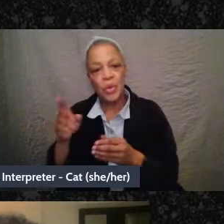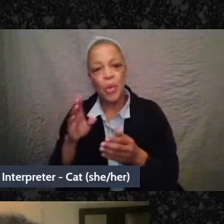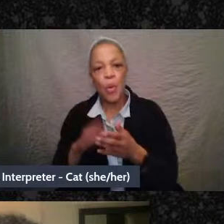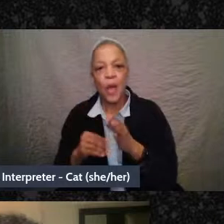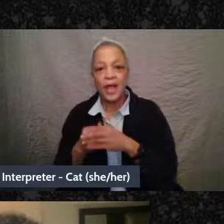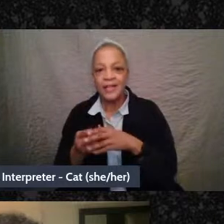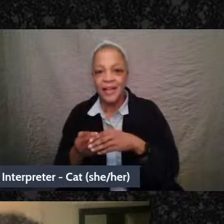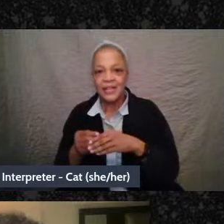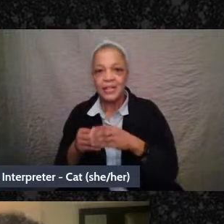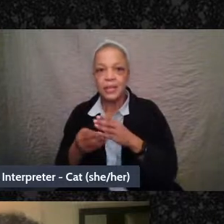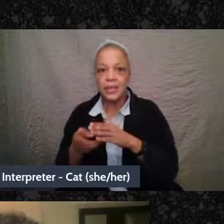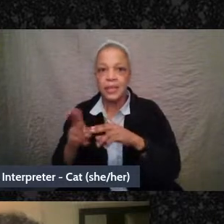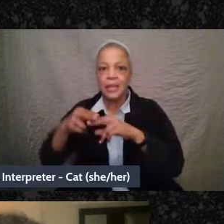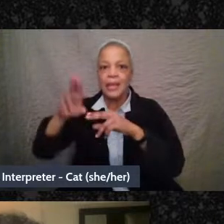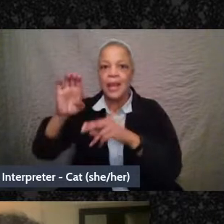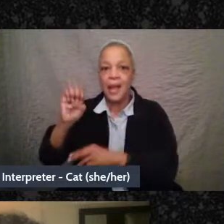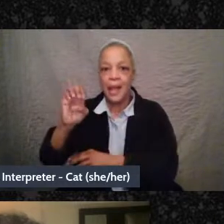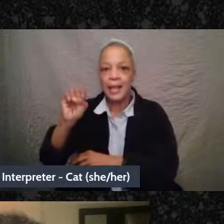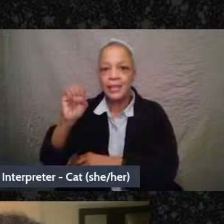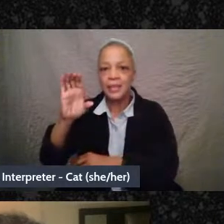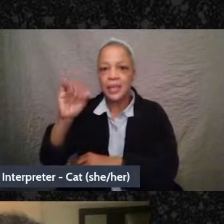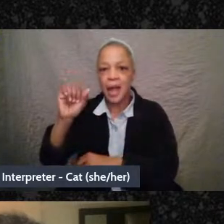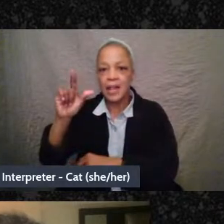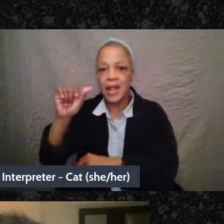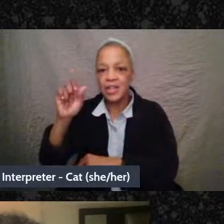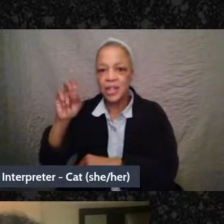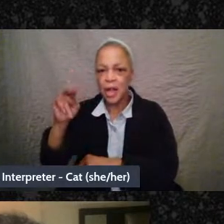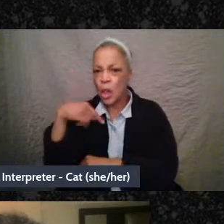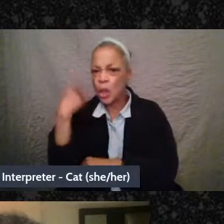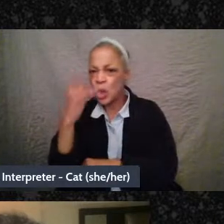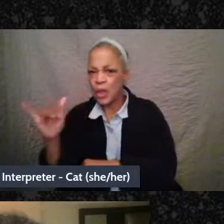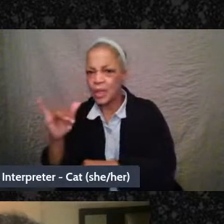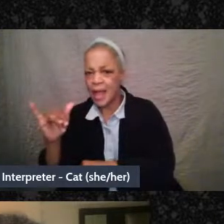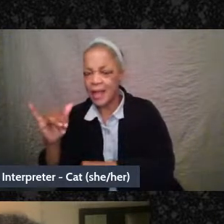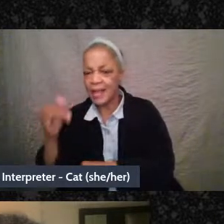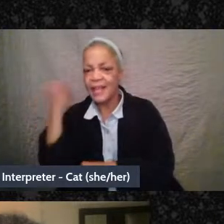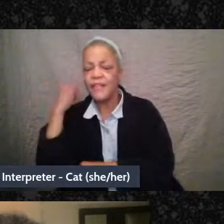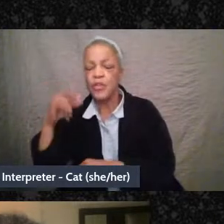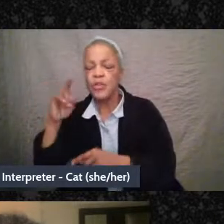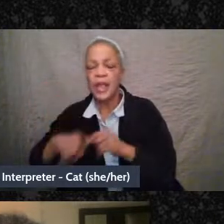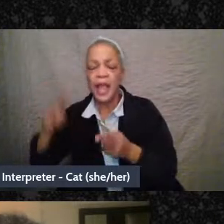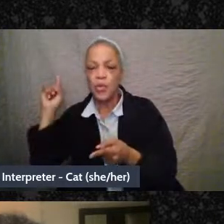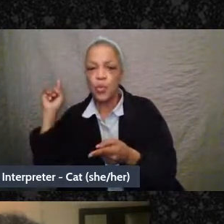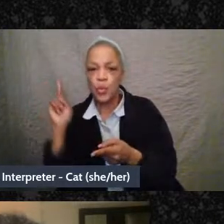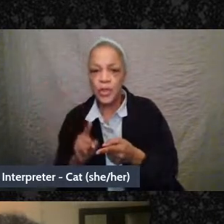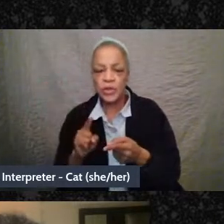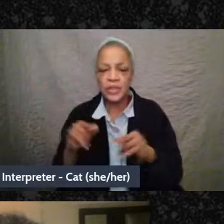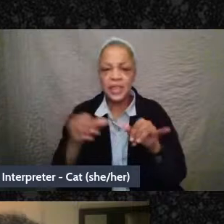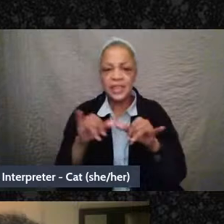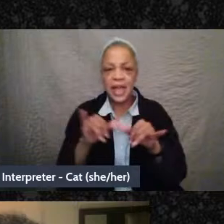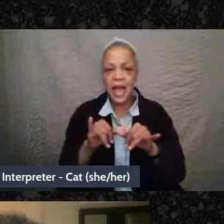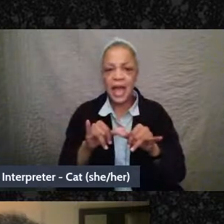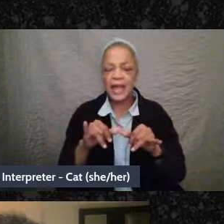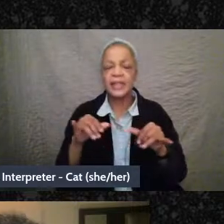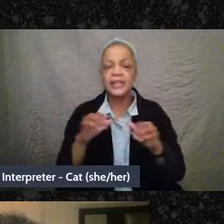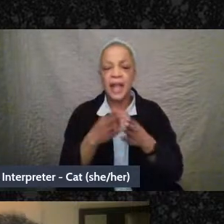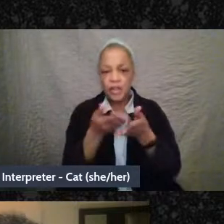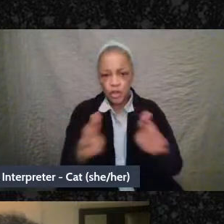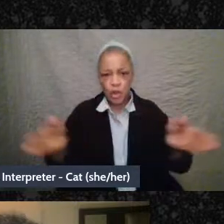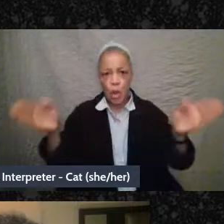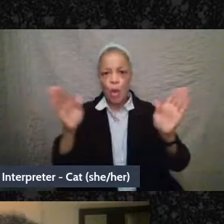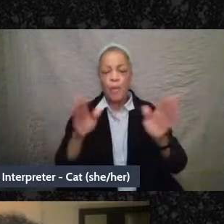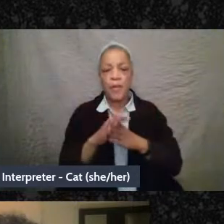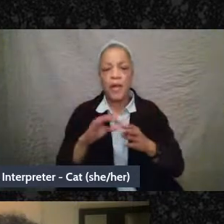look like if you can't agree to significantly reduce the size and scope of the criminal legal system?